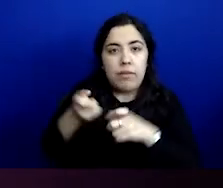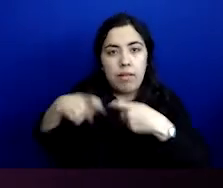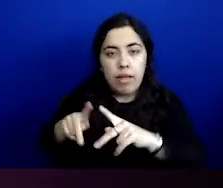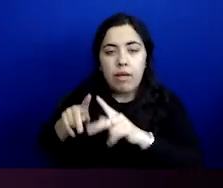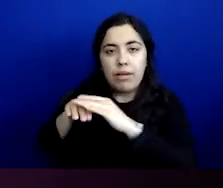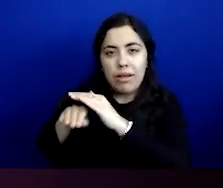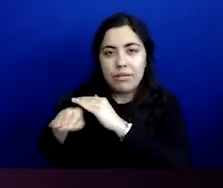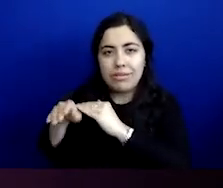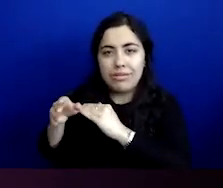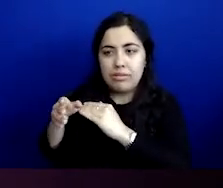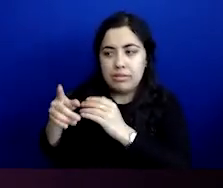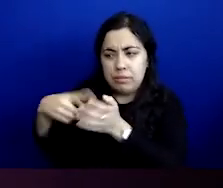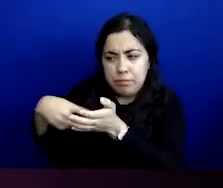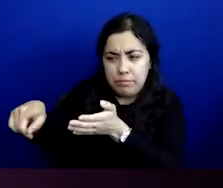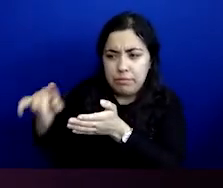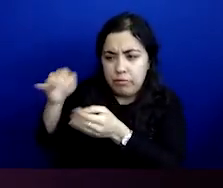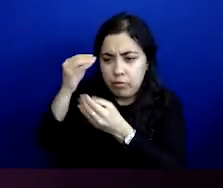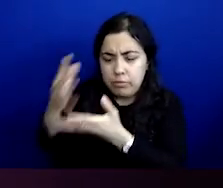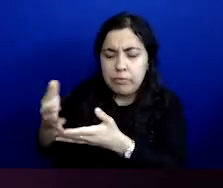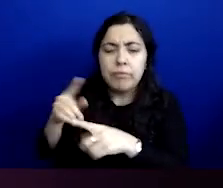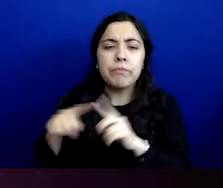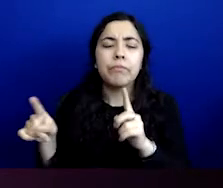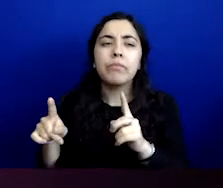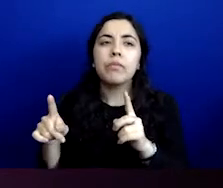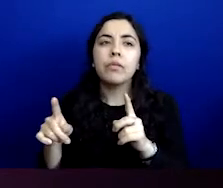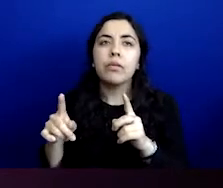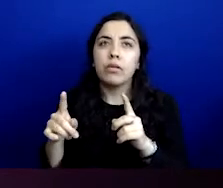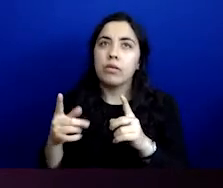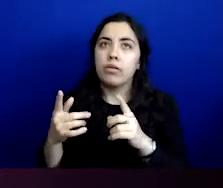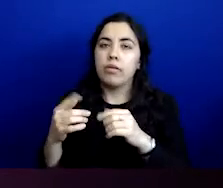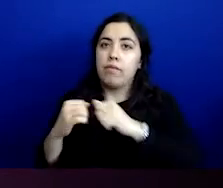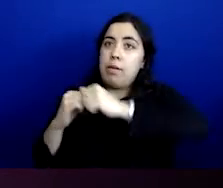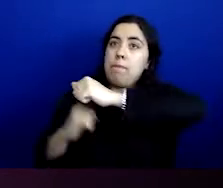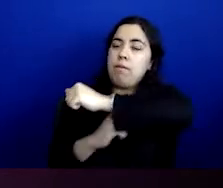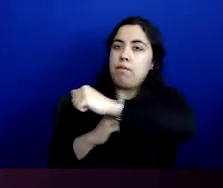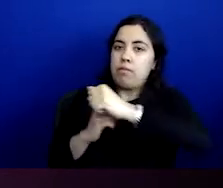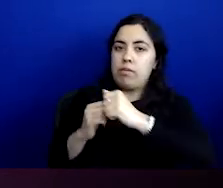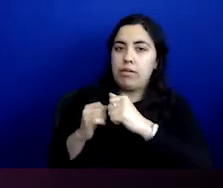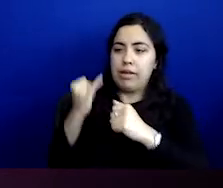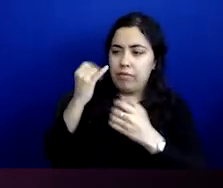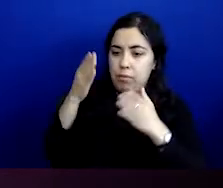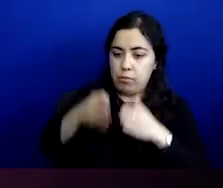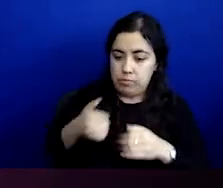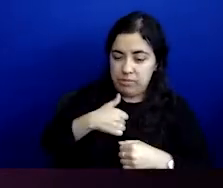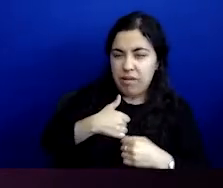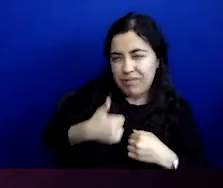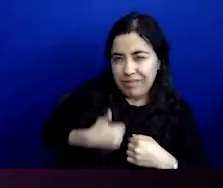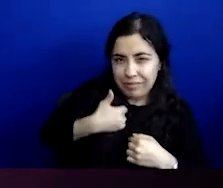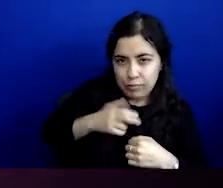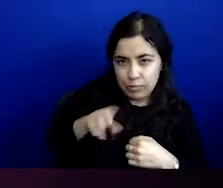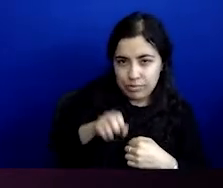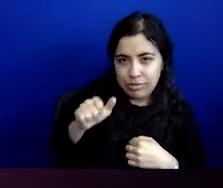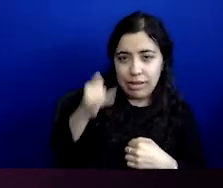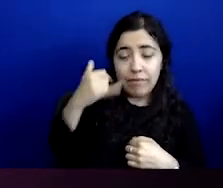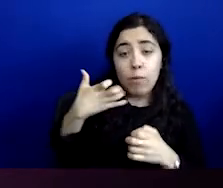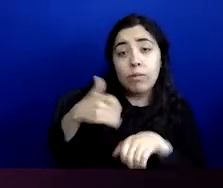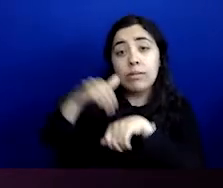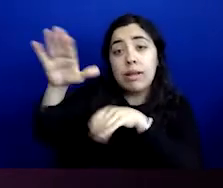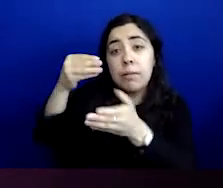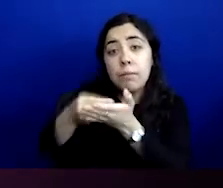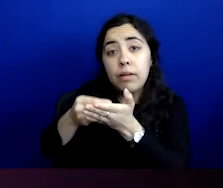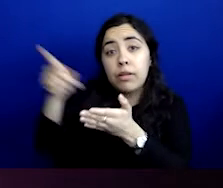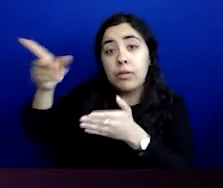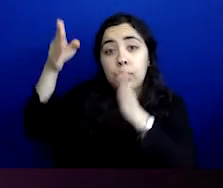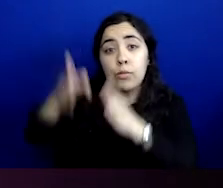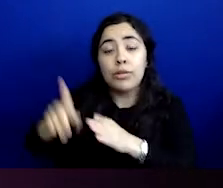access these payments and things, but fundamentally, if you think about someone like me living in the United States, if I want to send money to someone in Palestine,